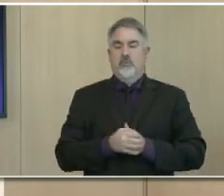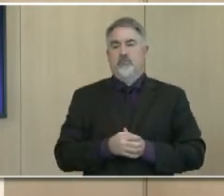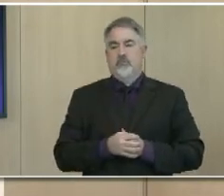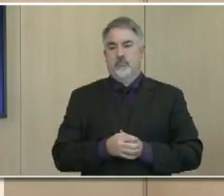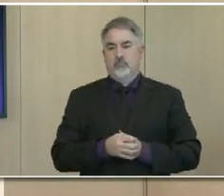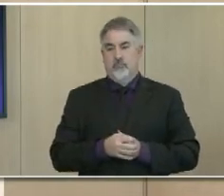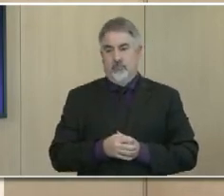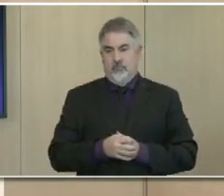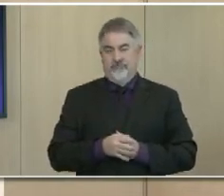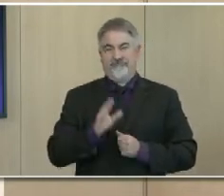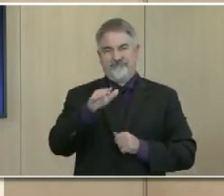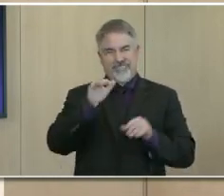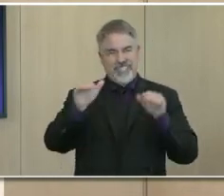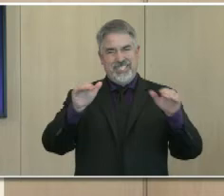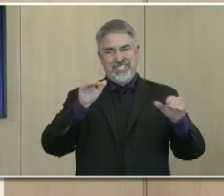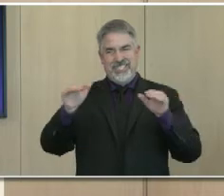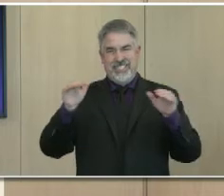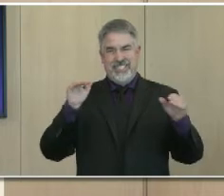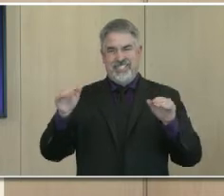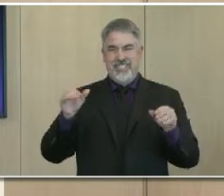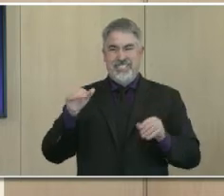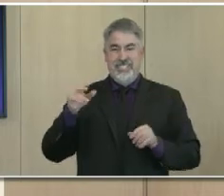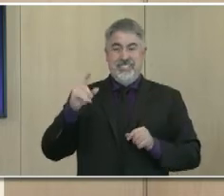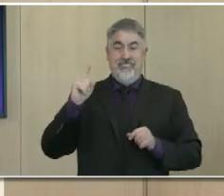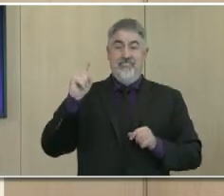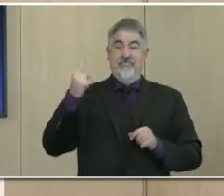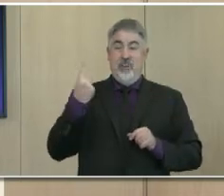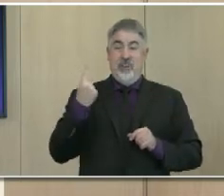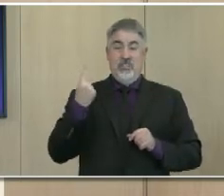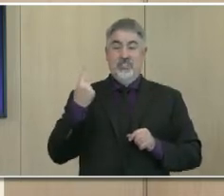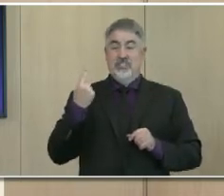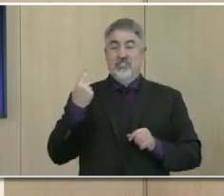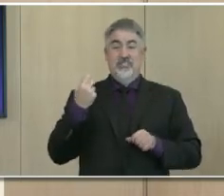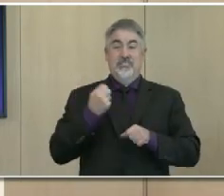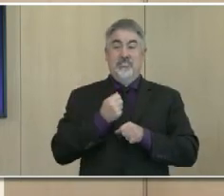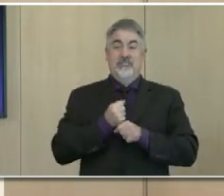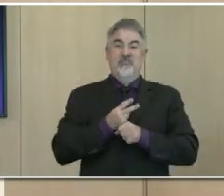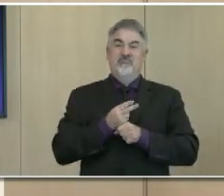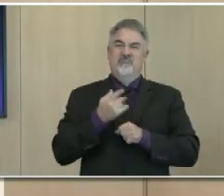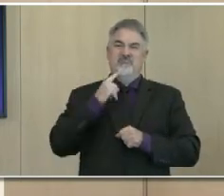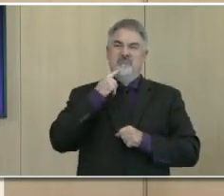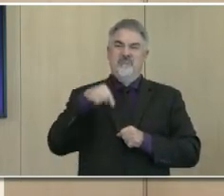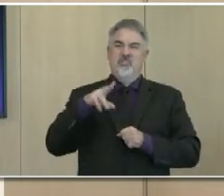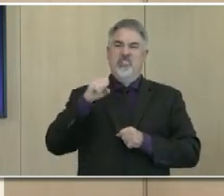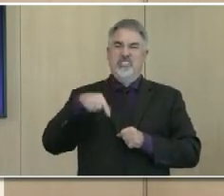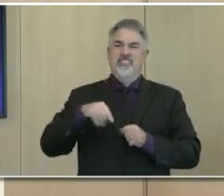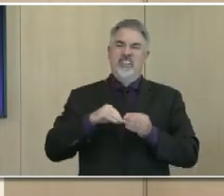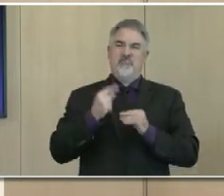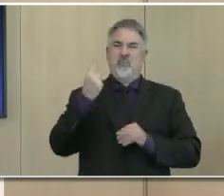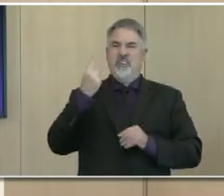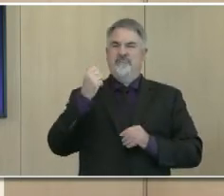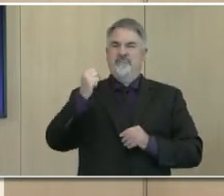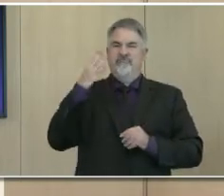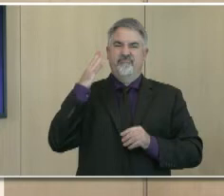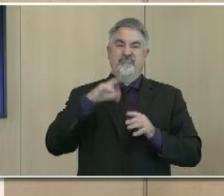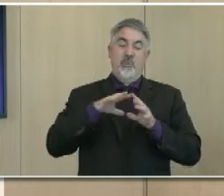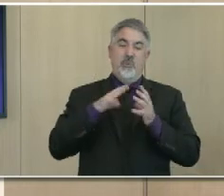United States has now the lead of all countries with the greatest number of cases. Statewide, there are